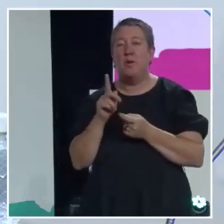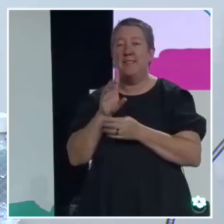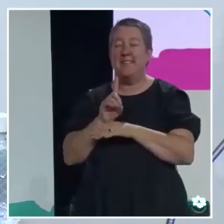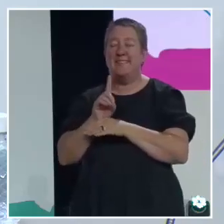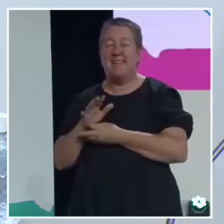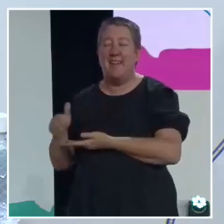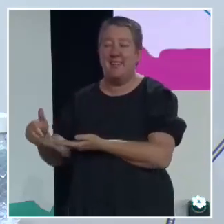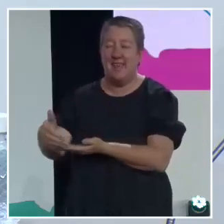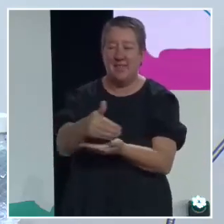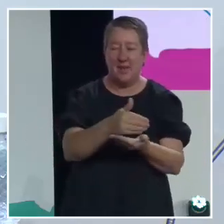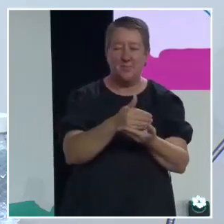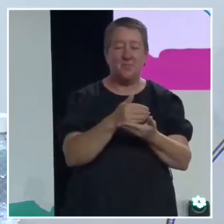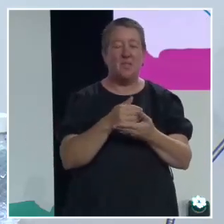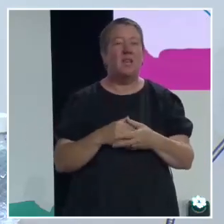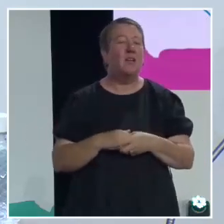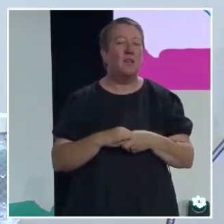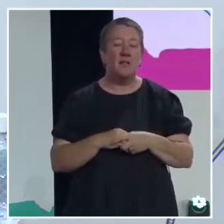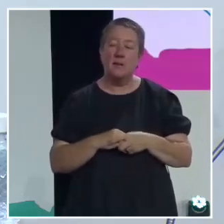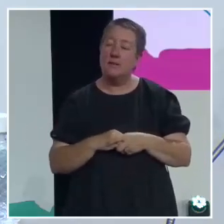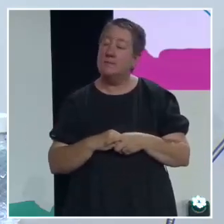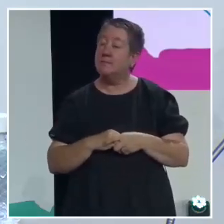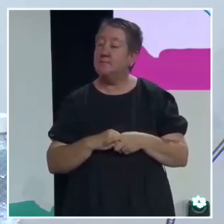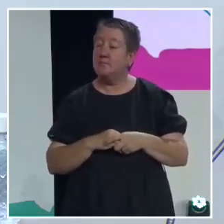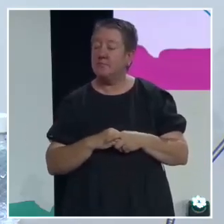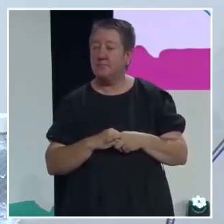But it presents also an opportunity for